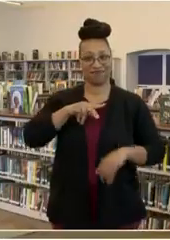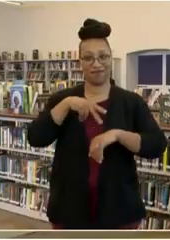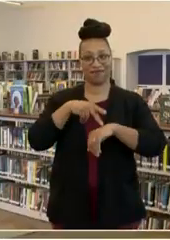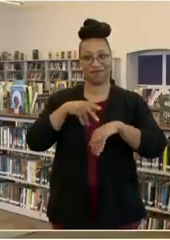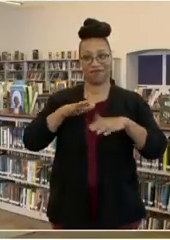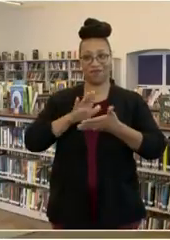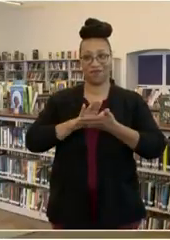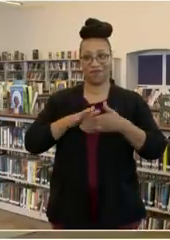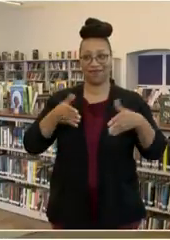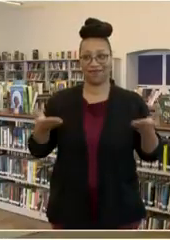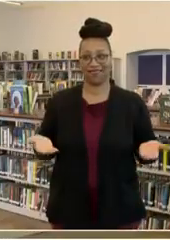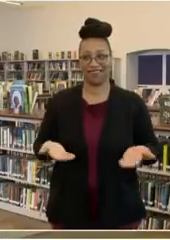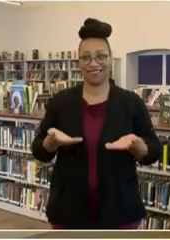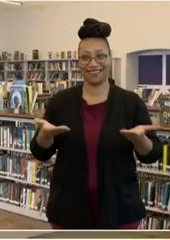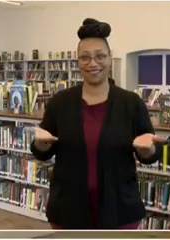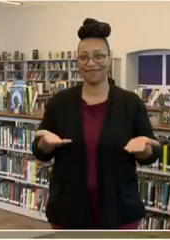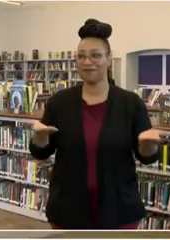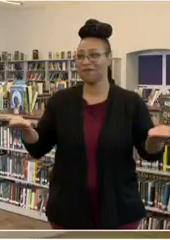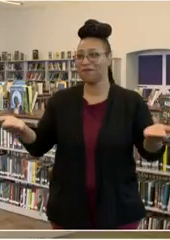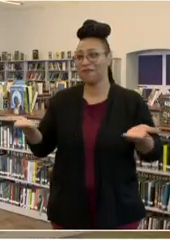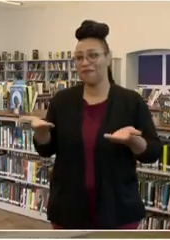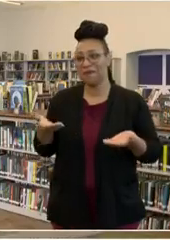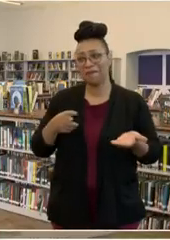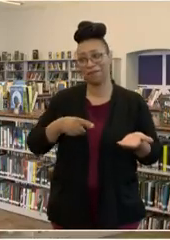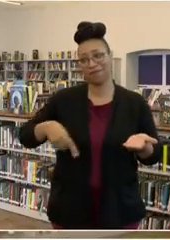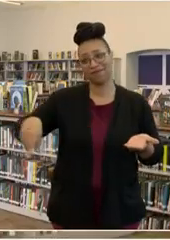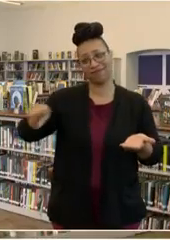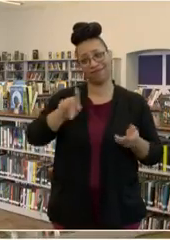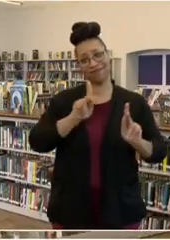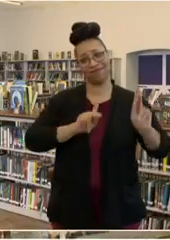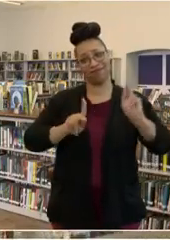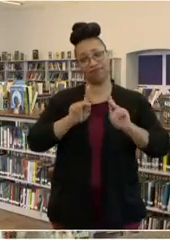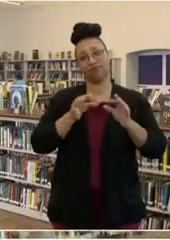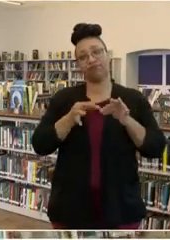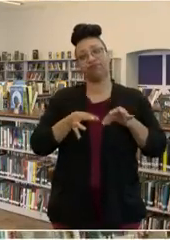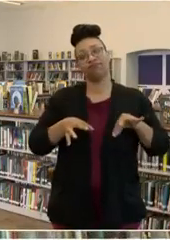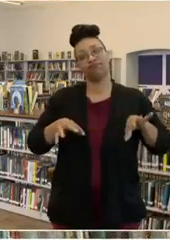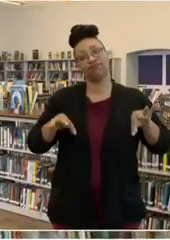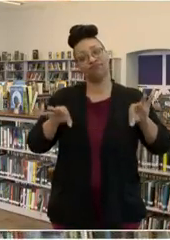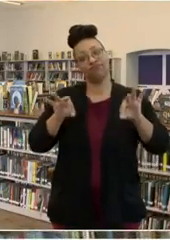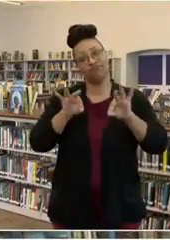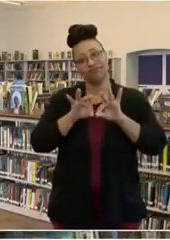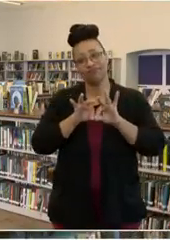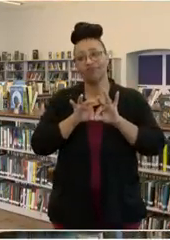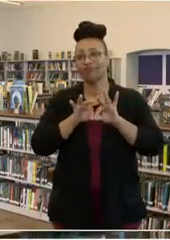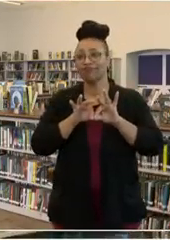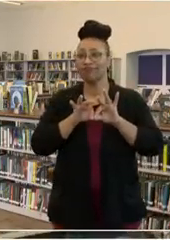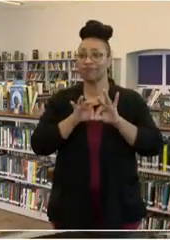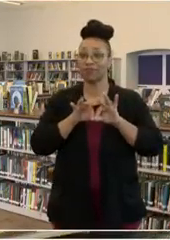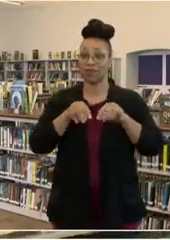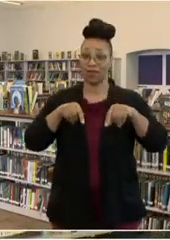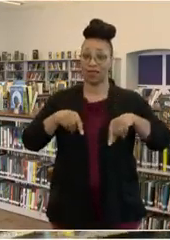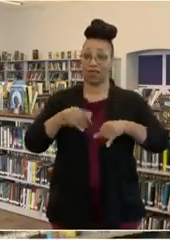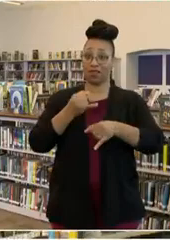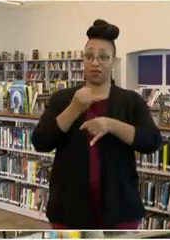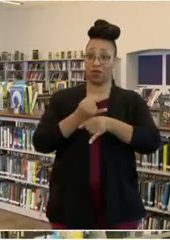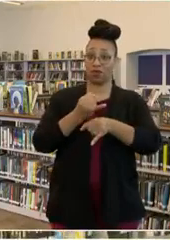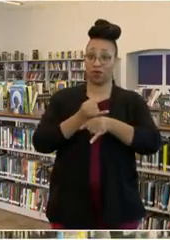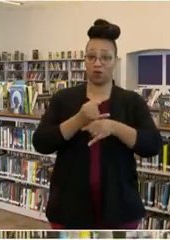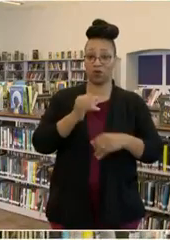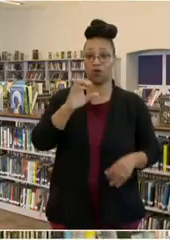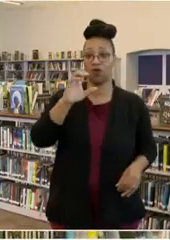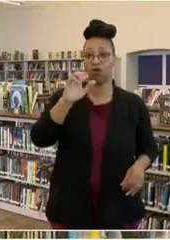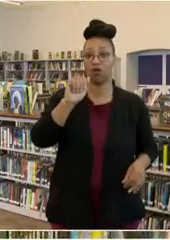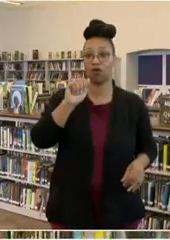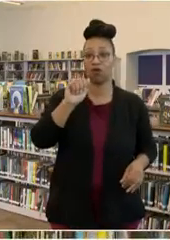to the very important and historical institution known as Cardozo Education Campus. So welcome first and foremost. Thank you for being